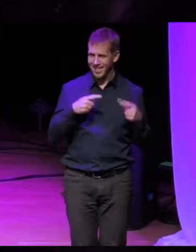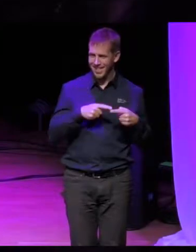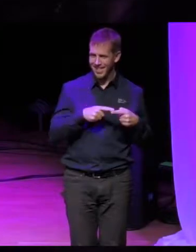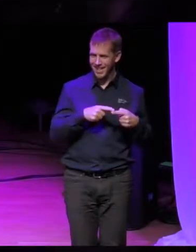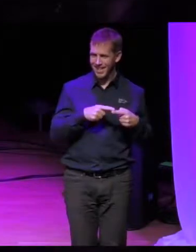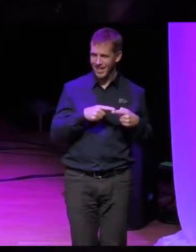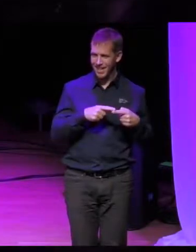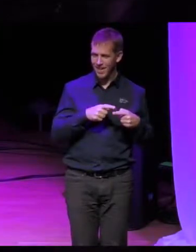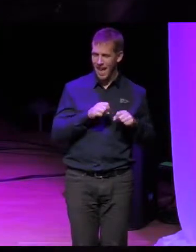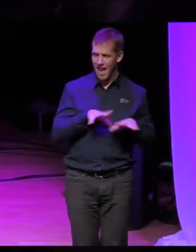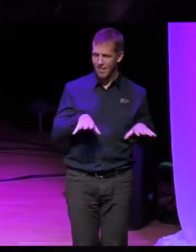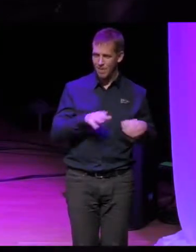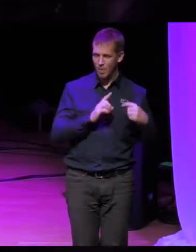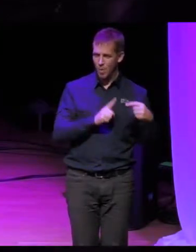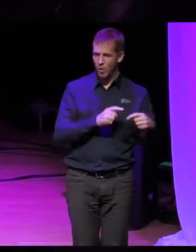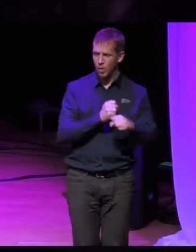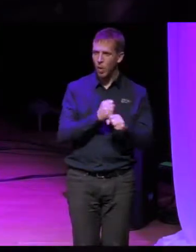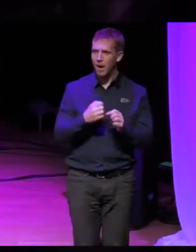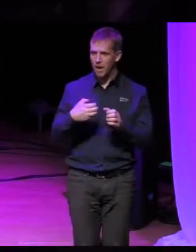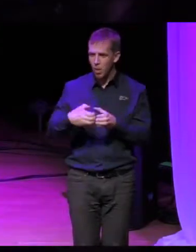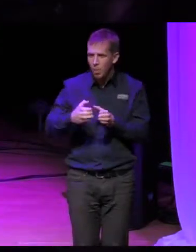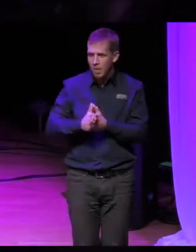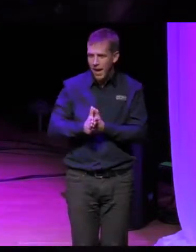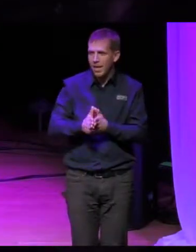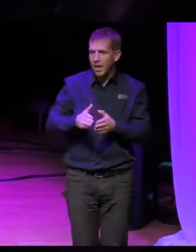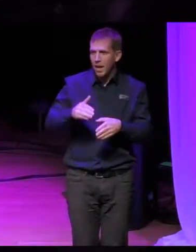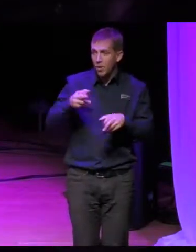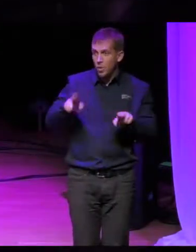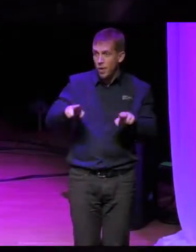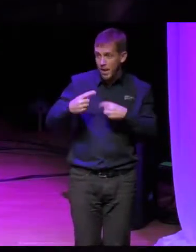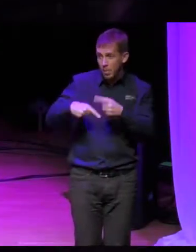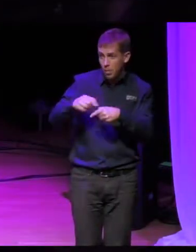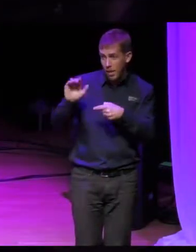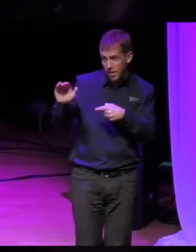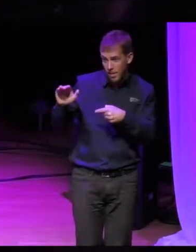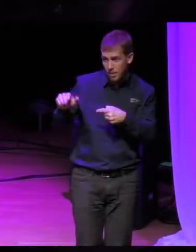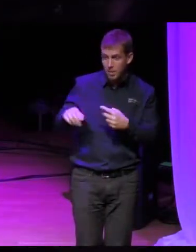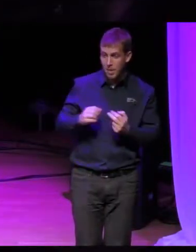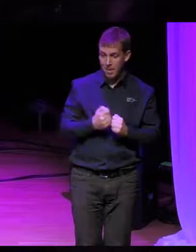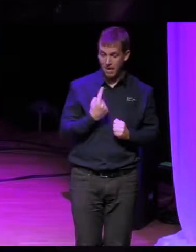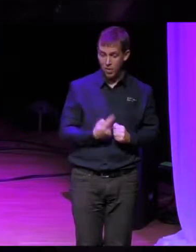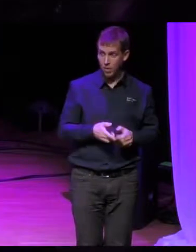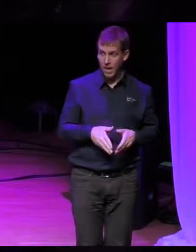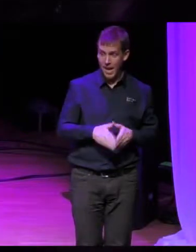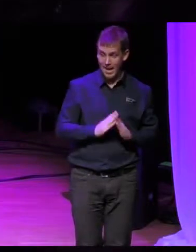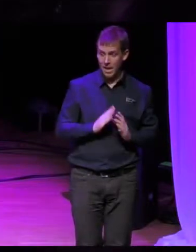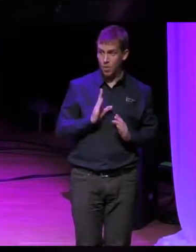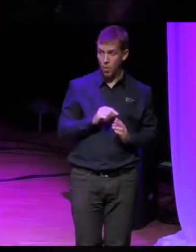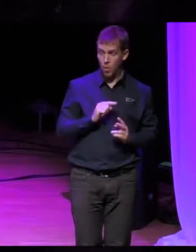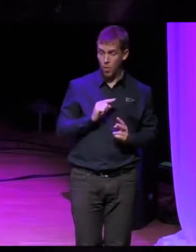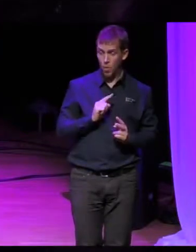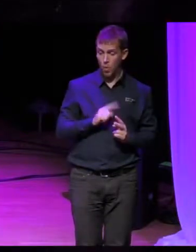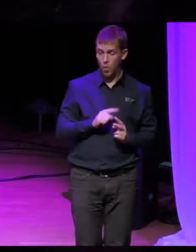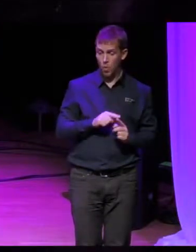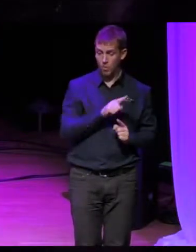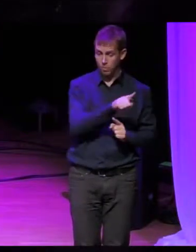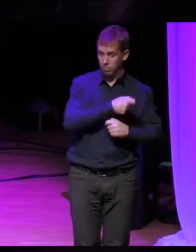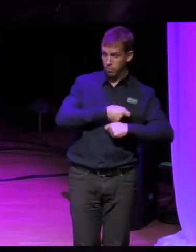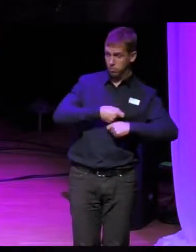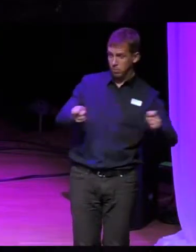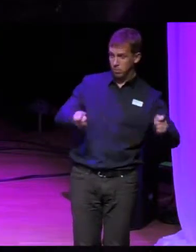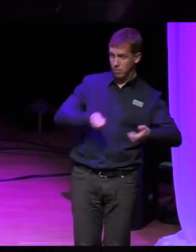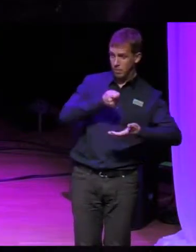litigation. But the litigation was a critical part of that first weekend where there was